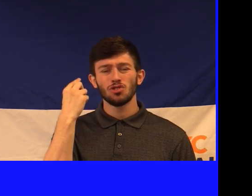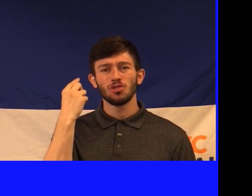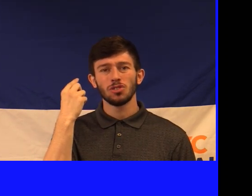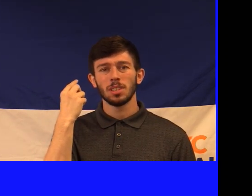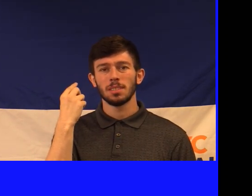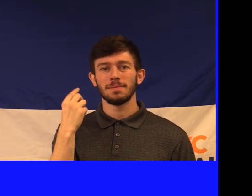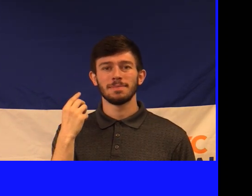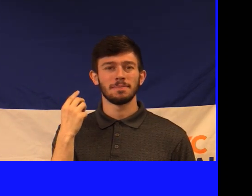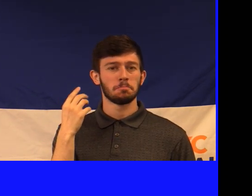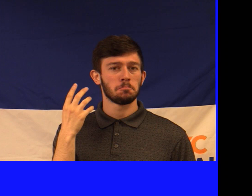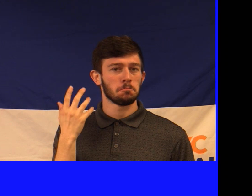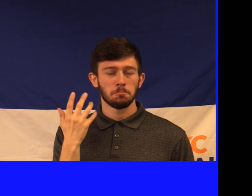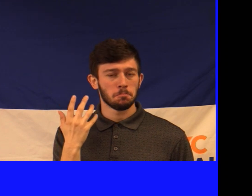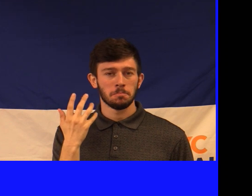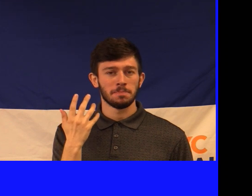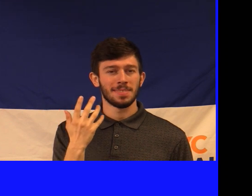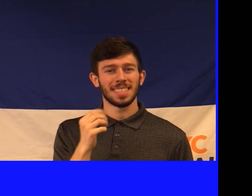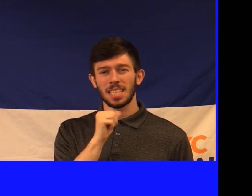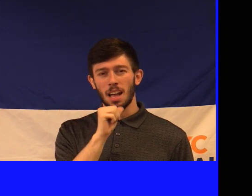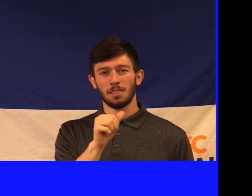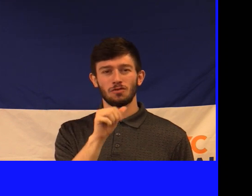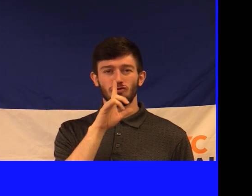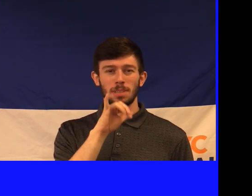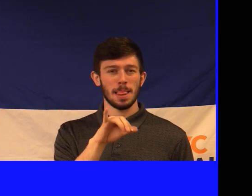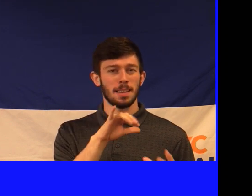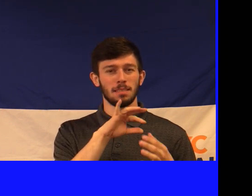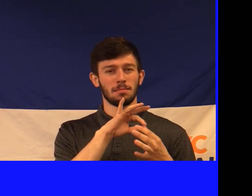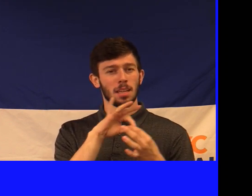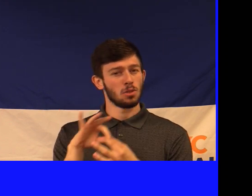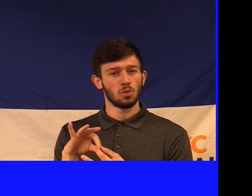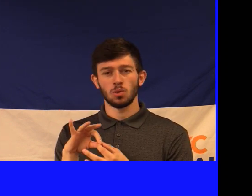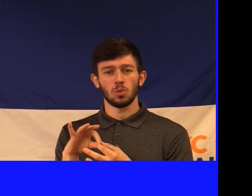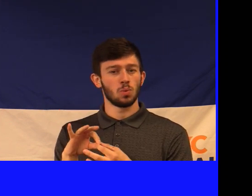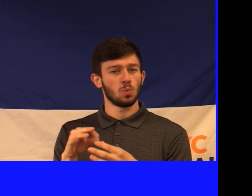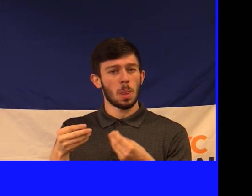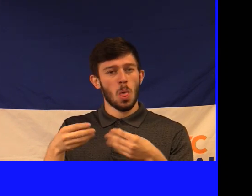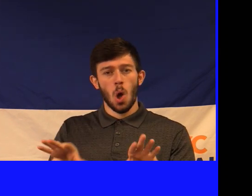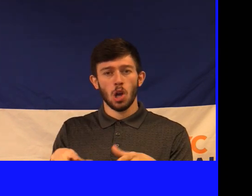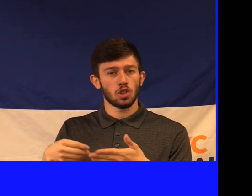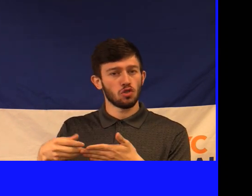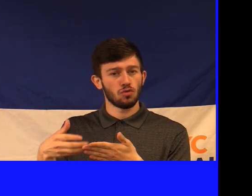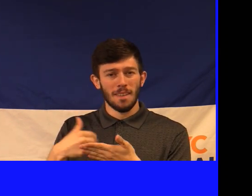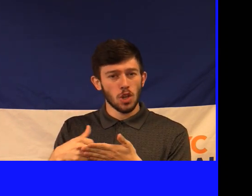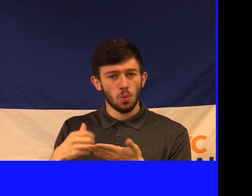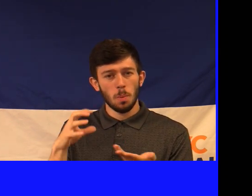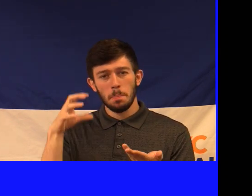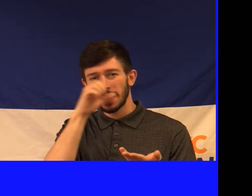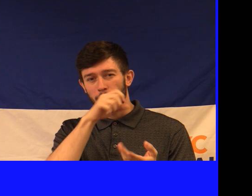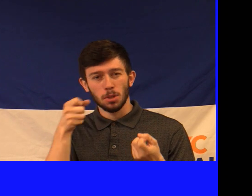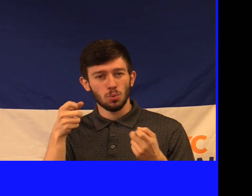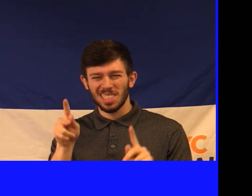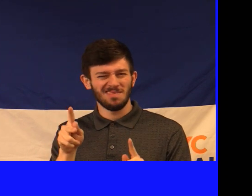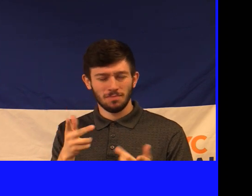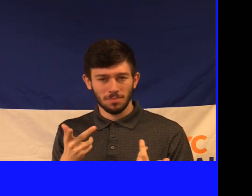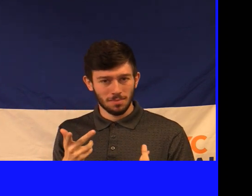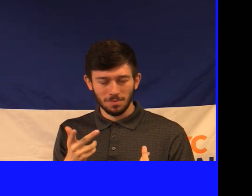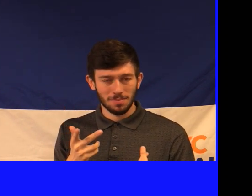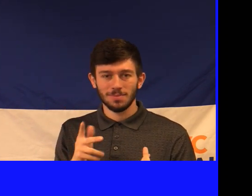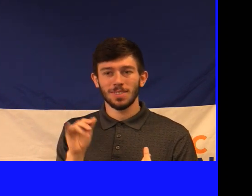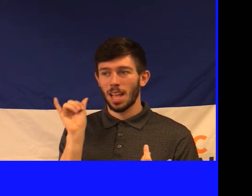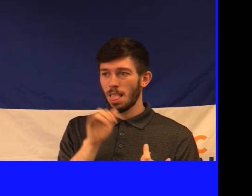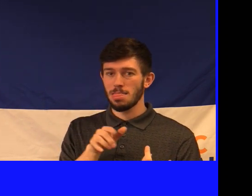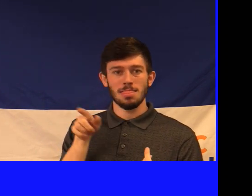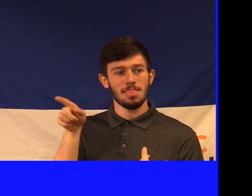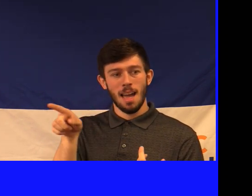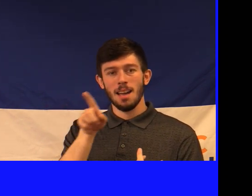Doesn't pertain to lost revenues or missed opportunities. This is an accounting treatment of